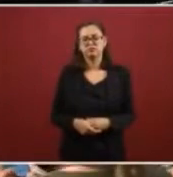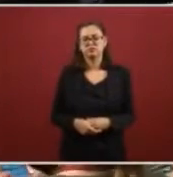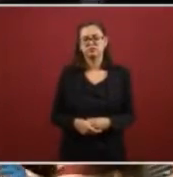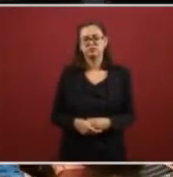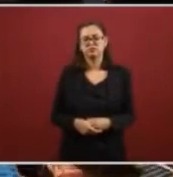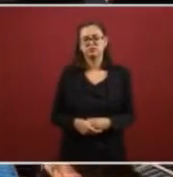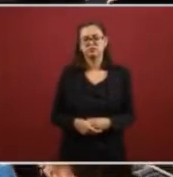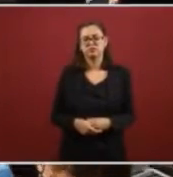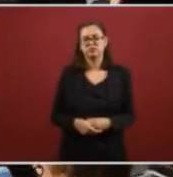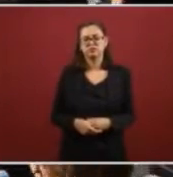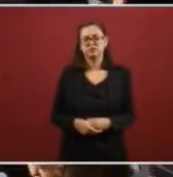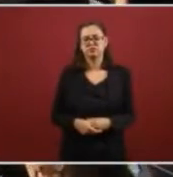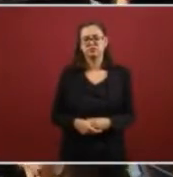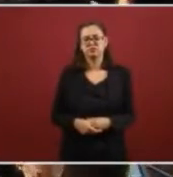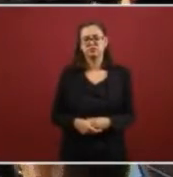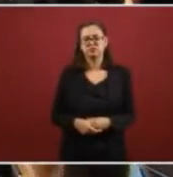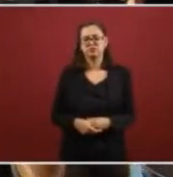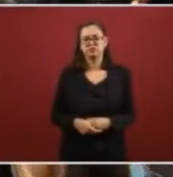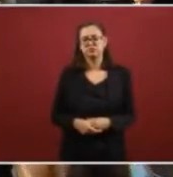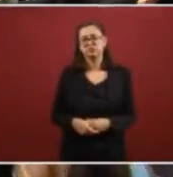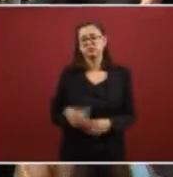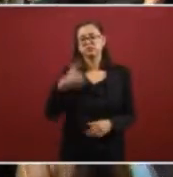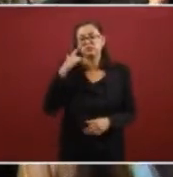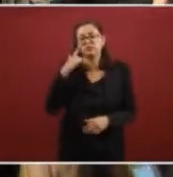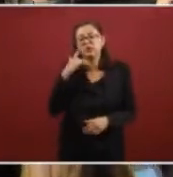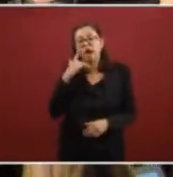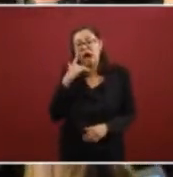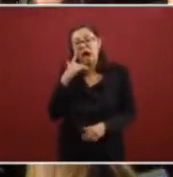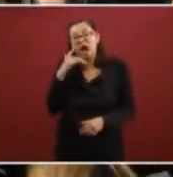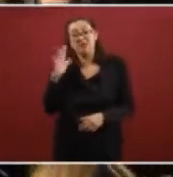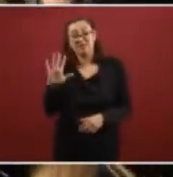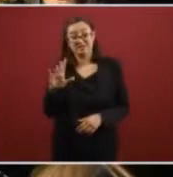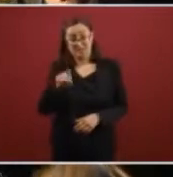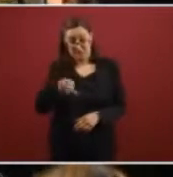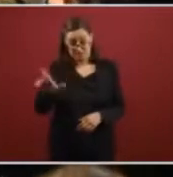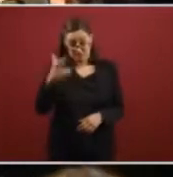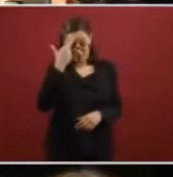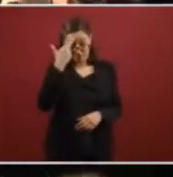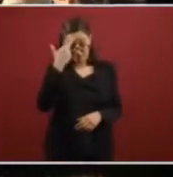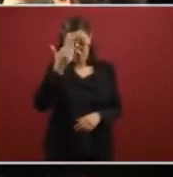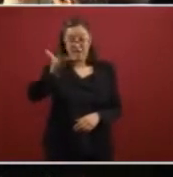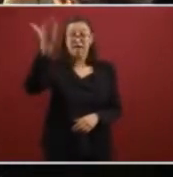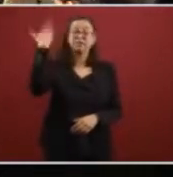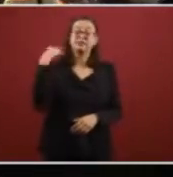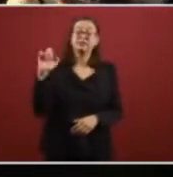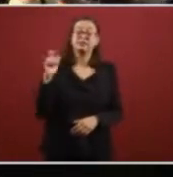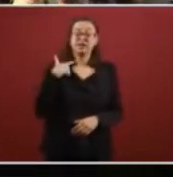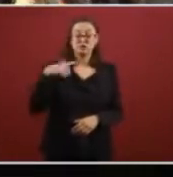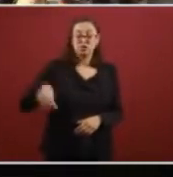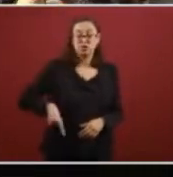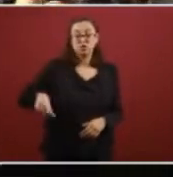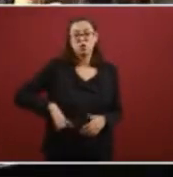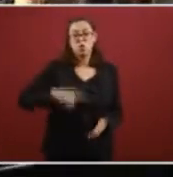It is no longer to have the exclusive